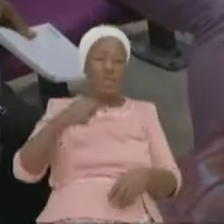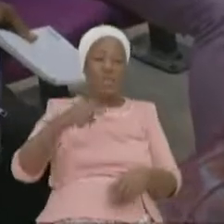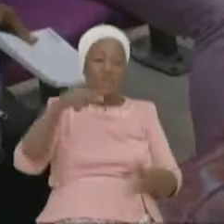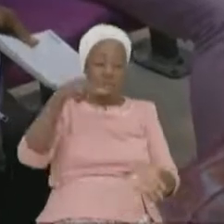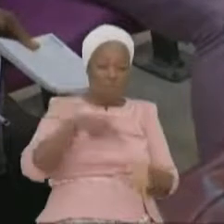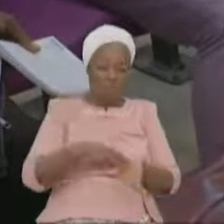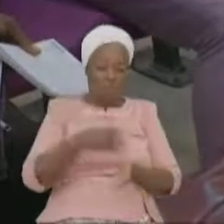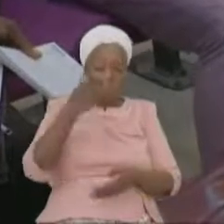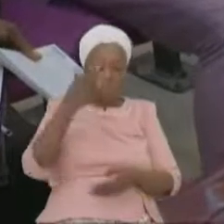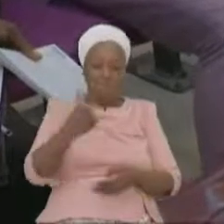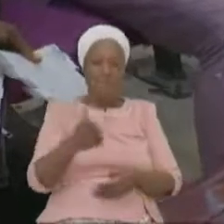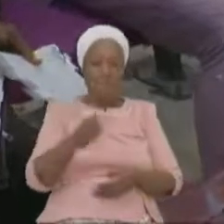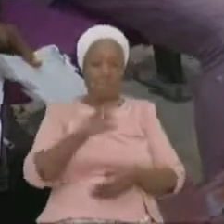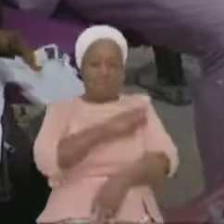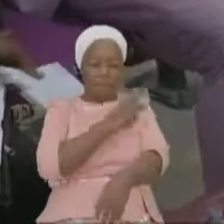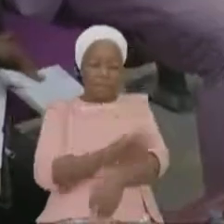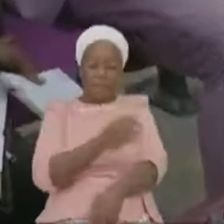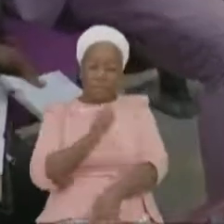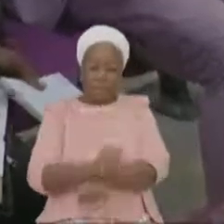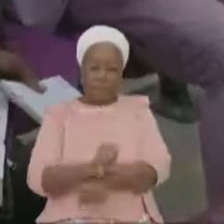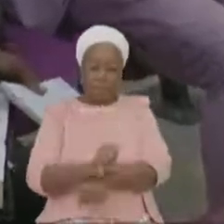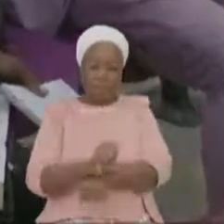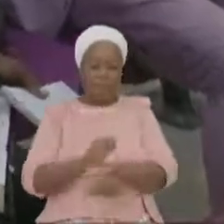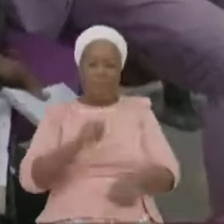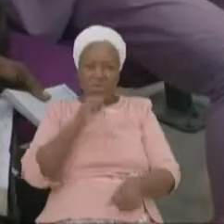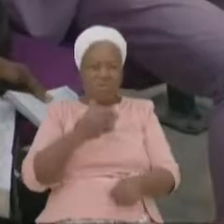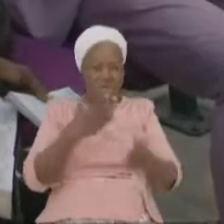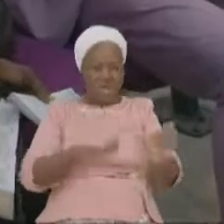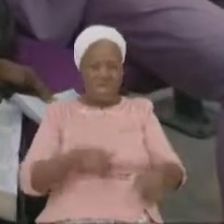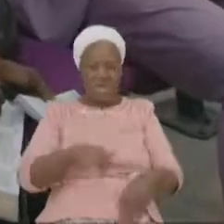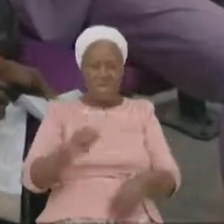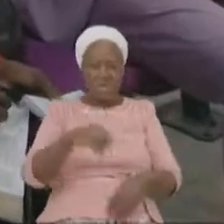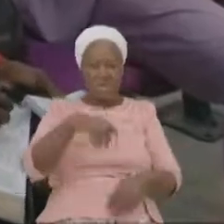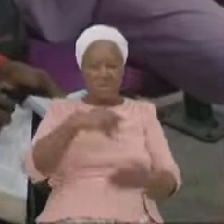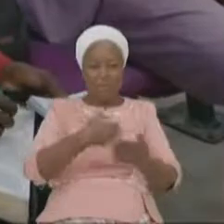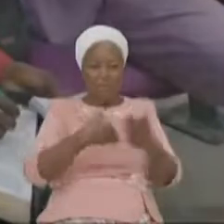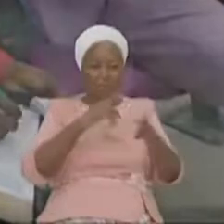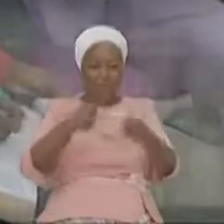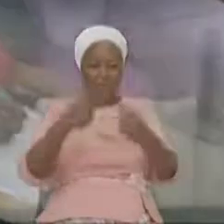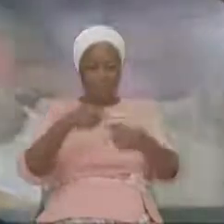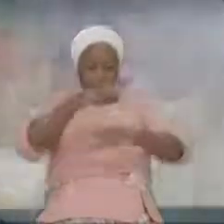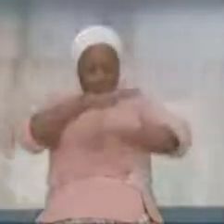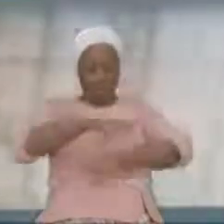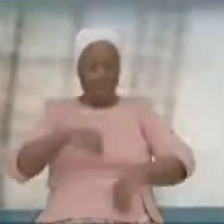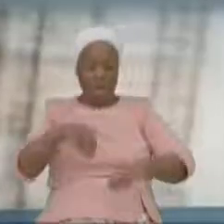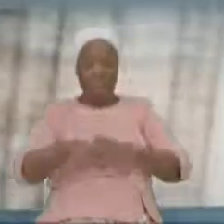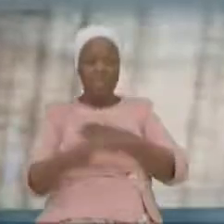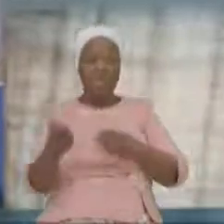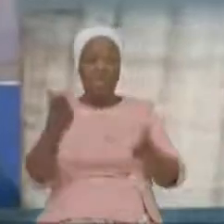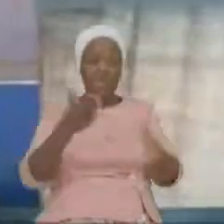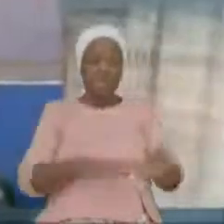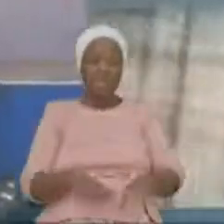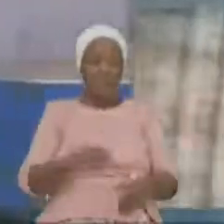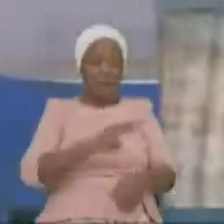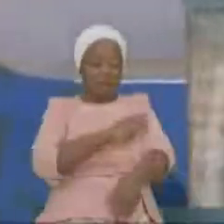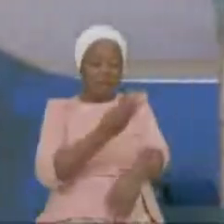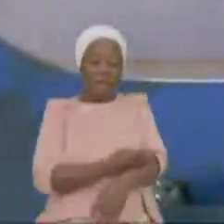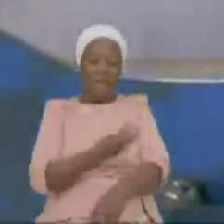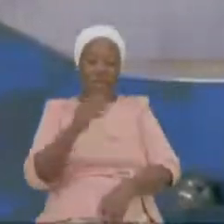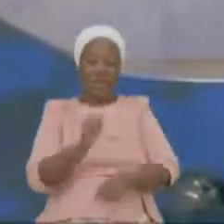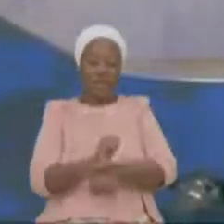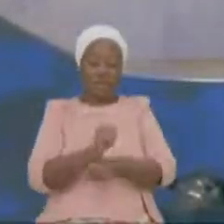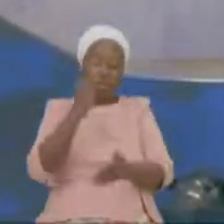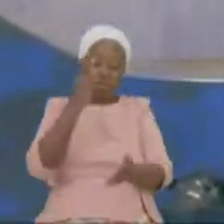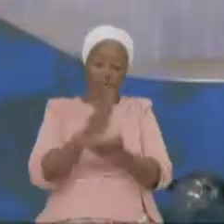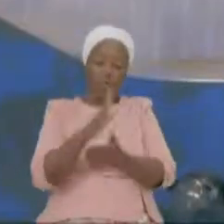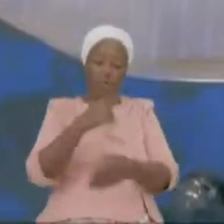yet. He was alive. Before he went to rest in death, mighty works stopping the sun